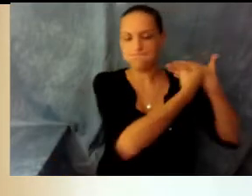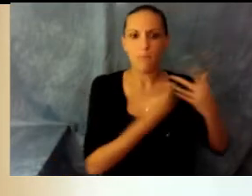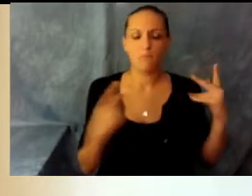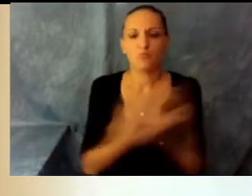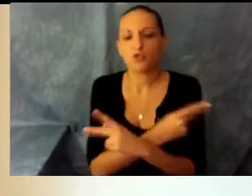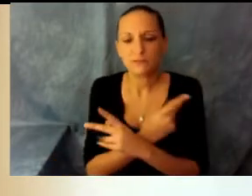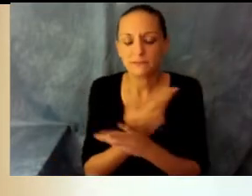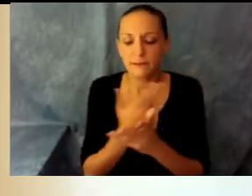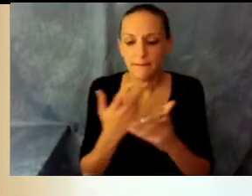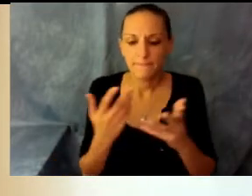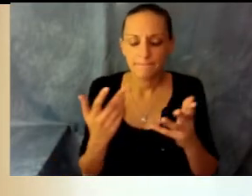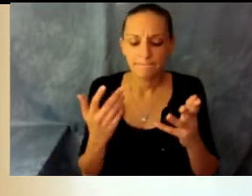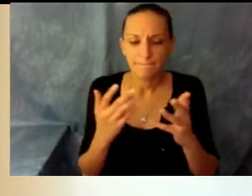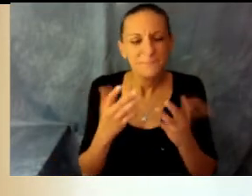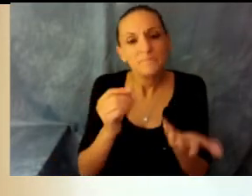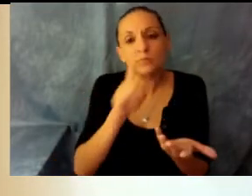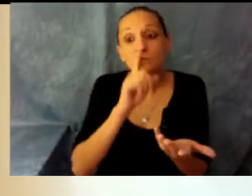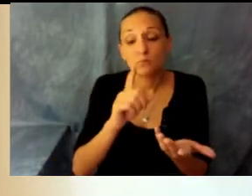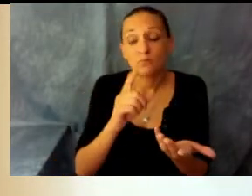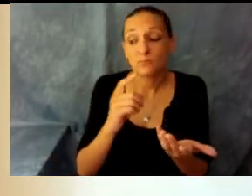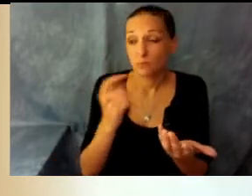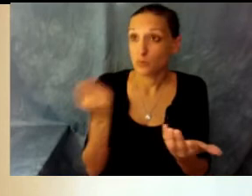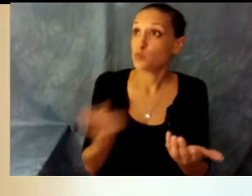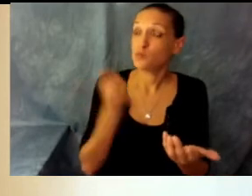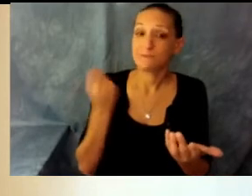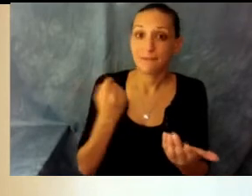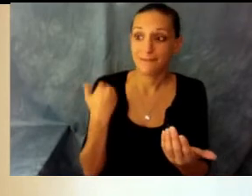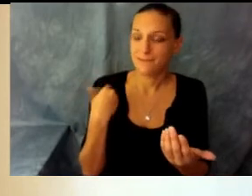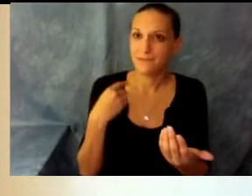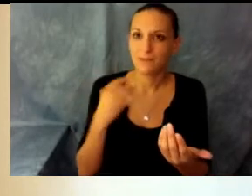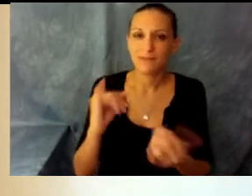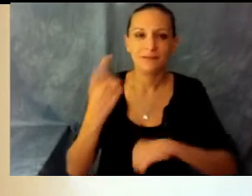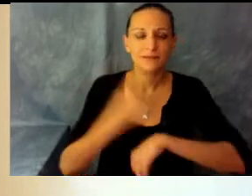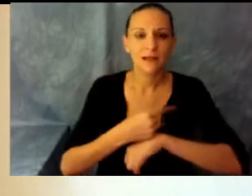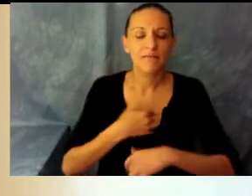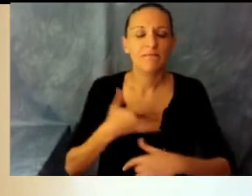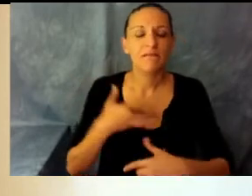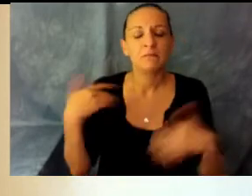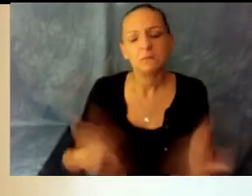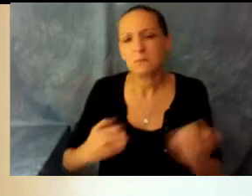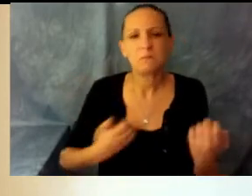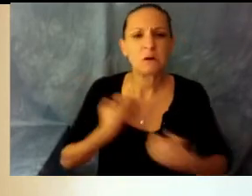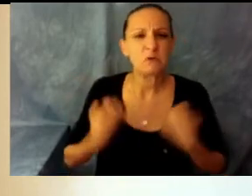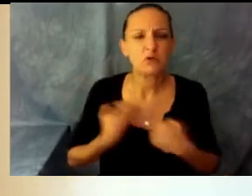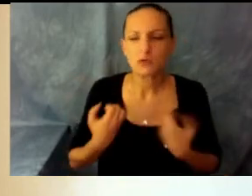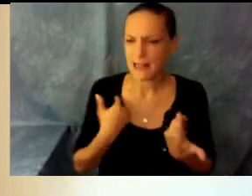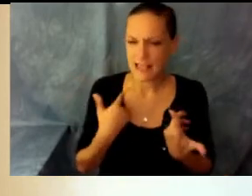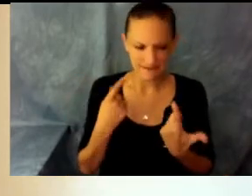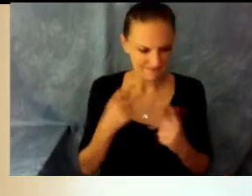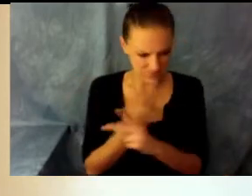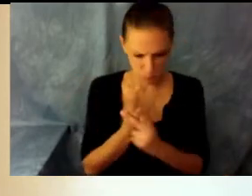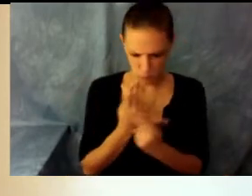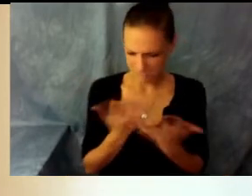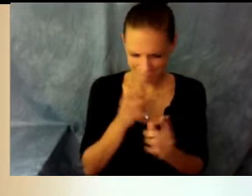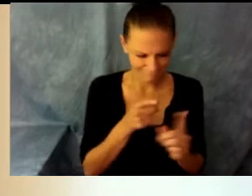And, Tuesday was a day where I felt very emotional. And I couldn't quite pinpoint it. And for a